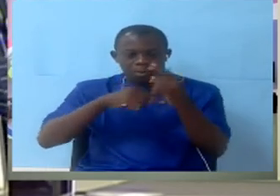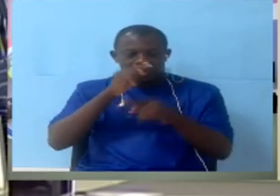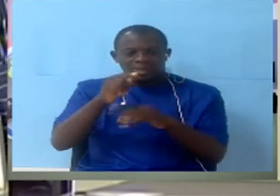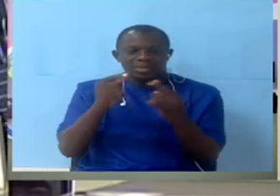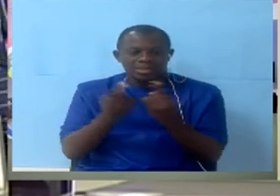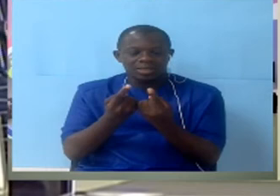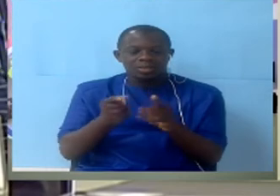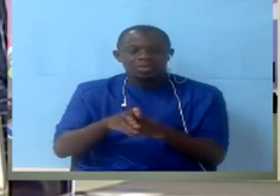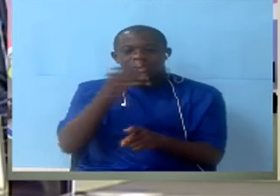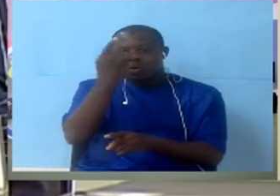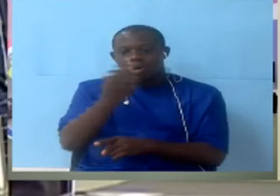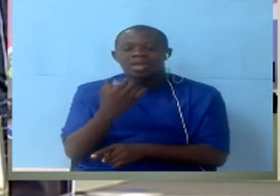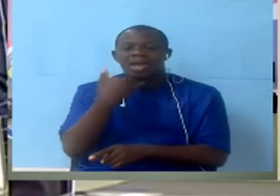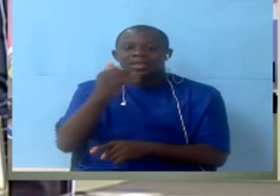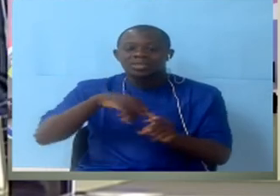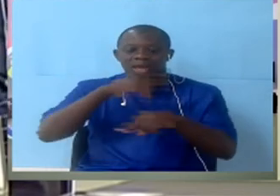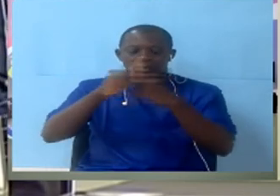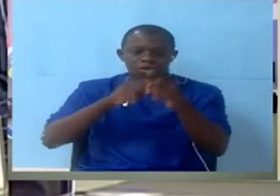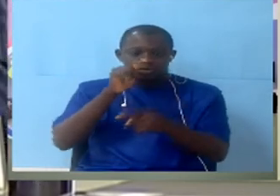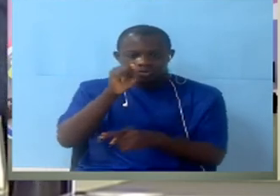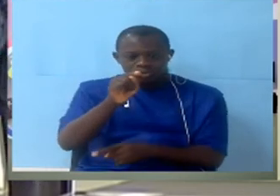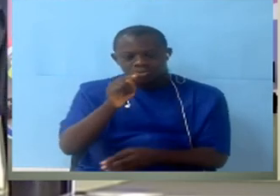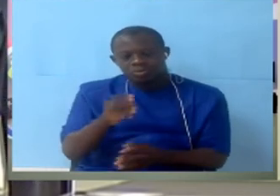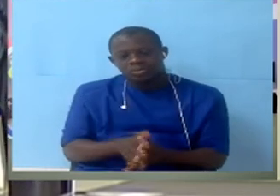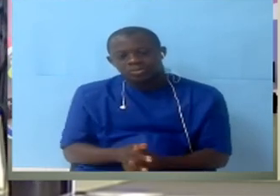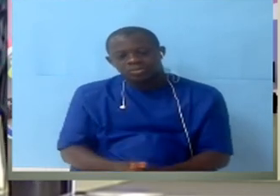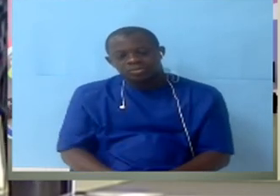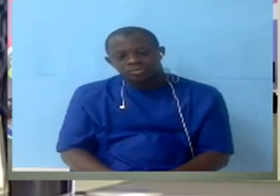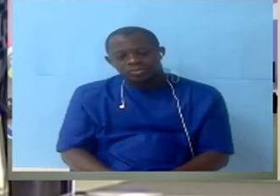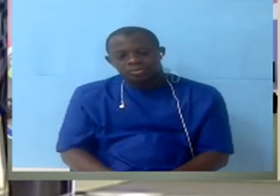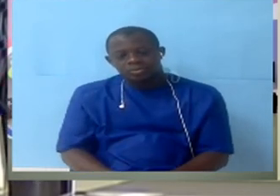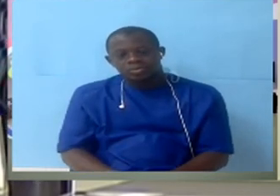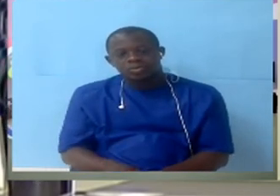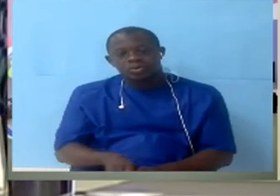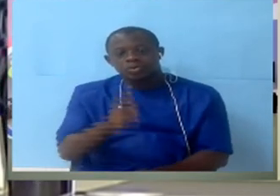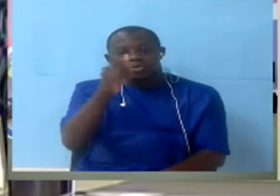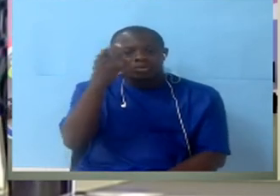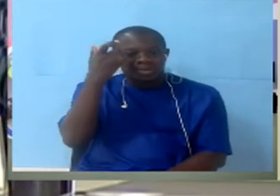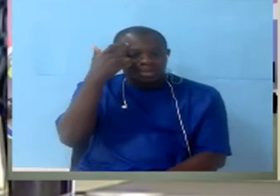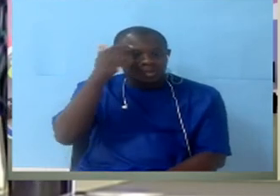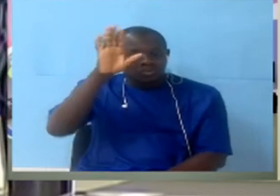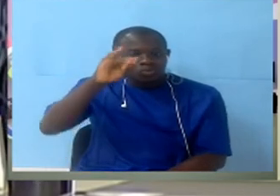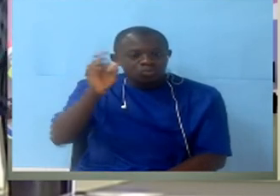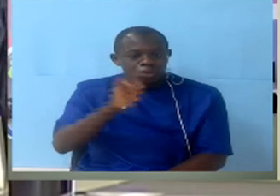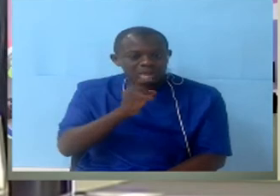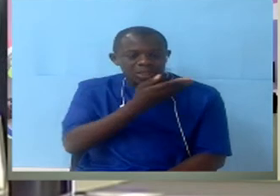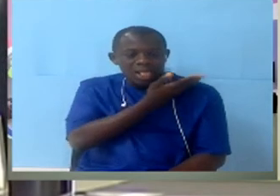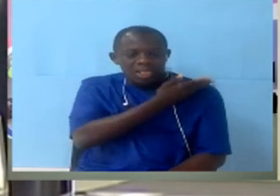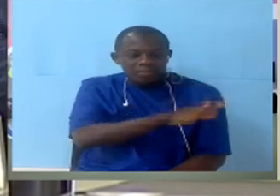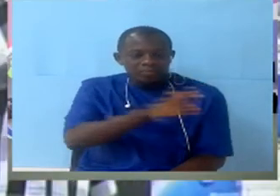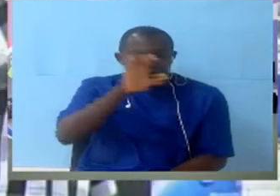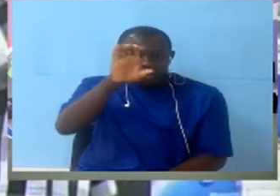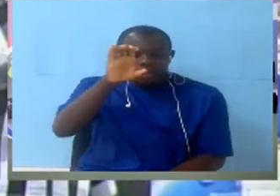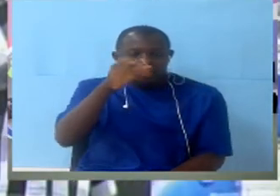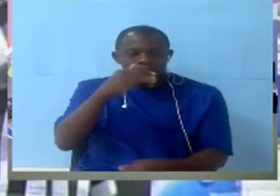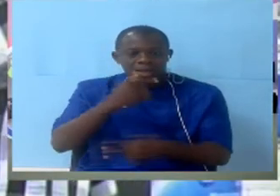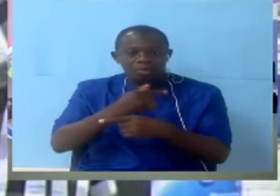They just asked about you. You decided to flee the jurisdiction.